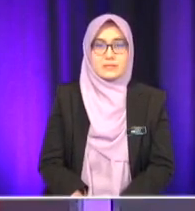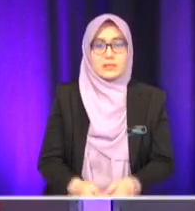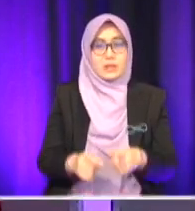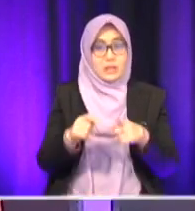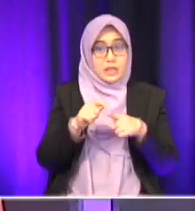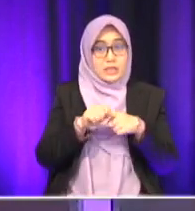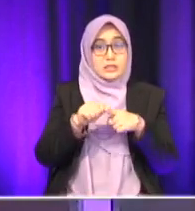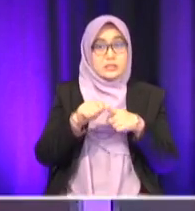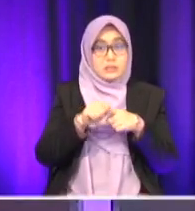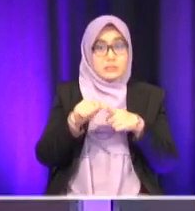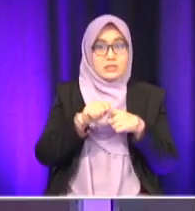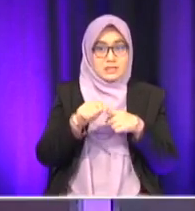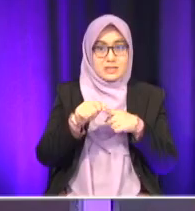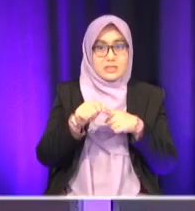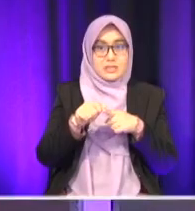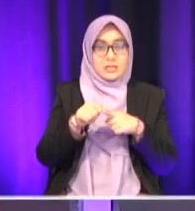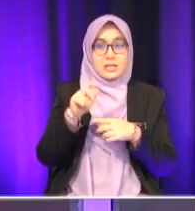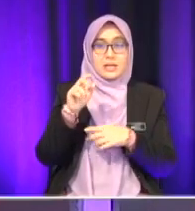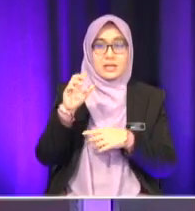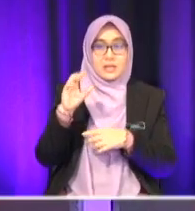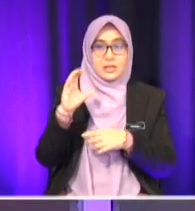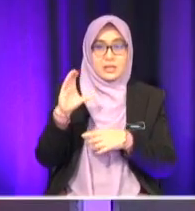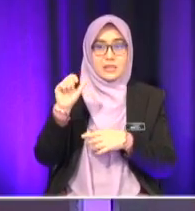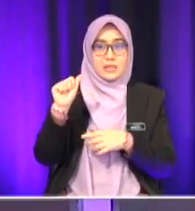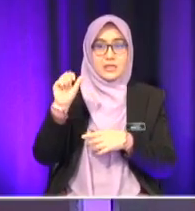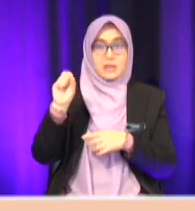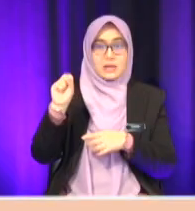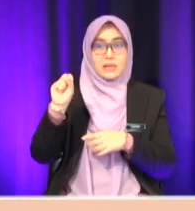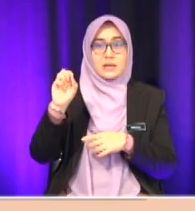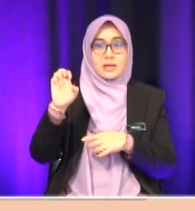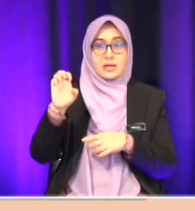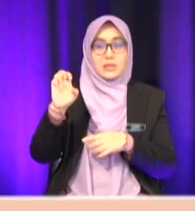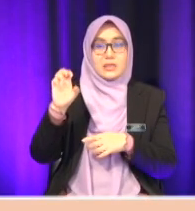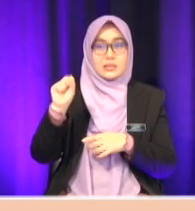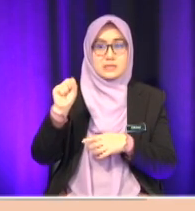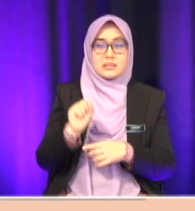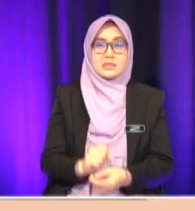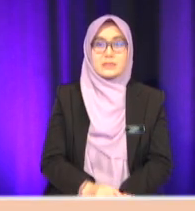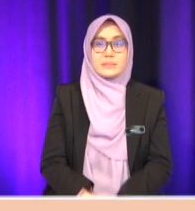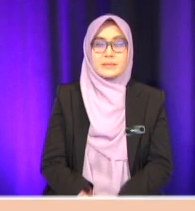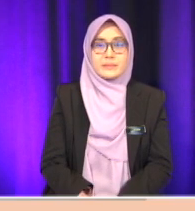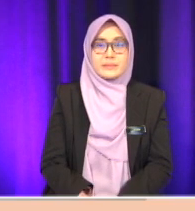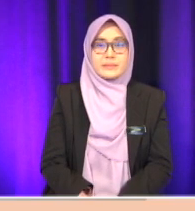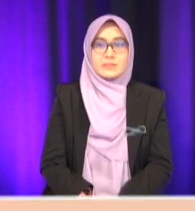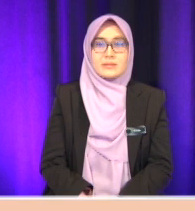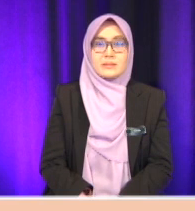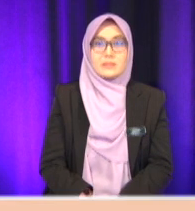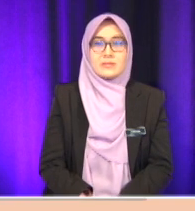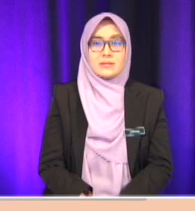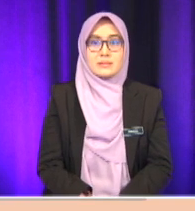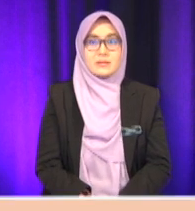cases. So that activity taught the writer how to deal with